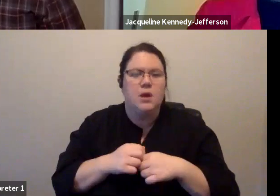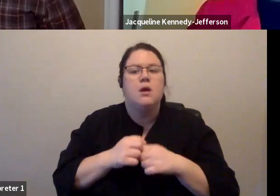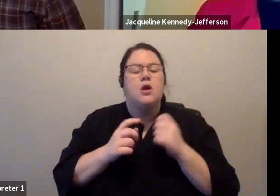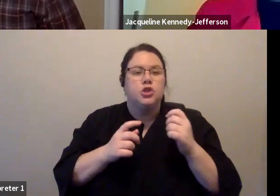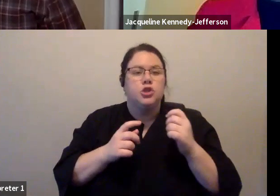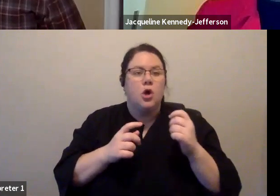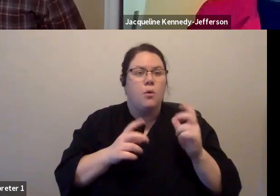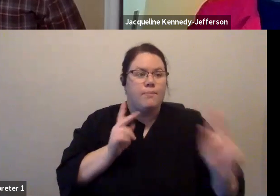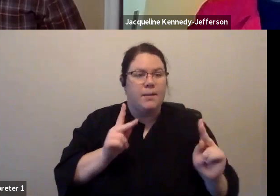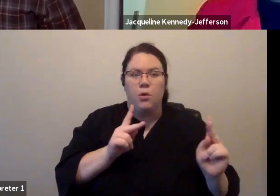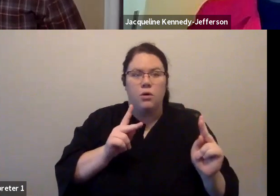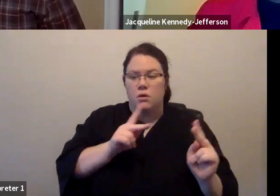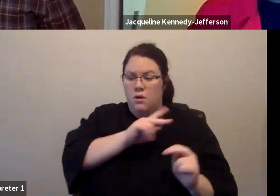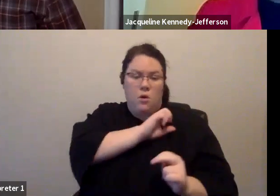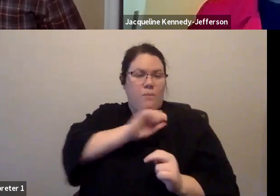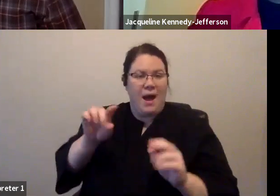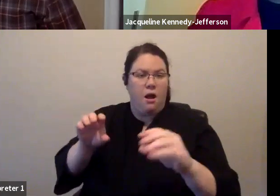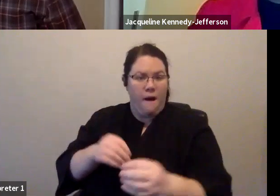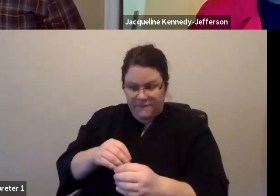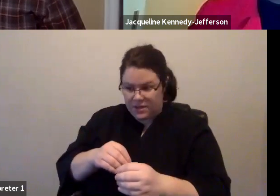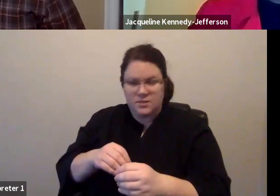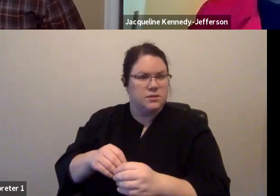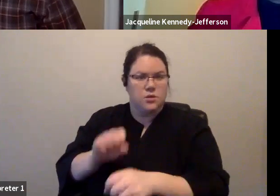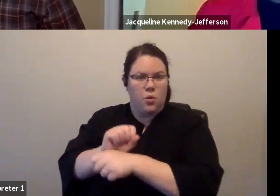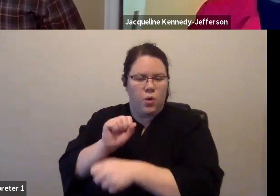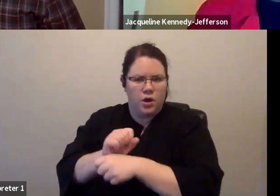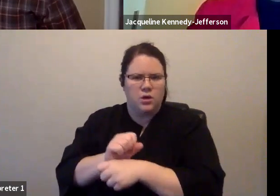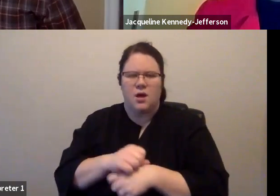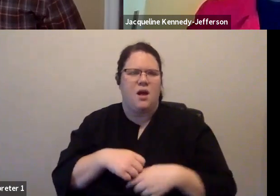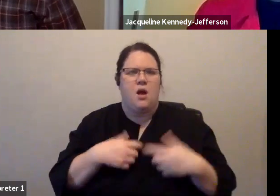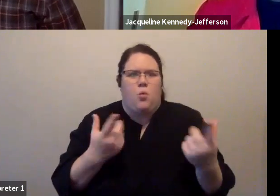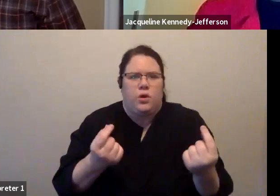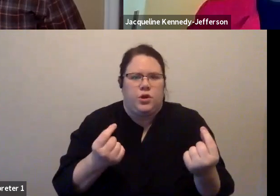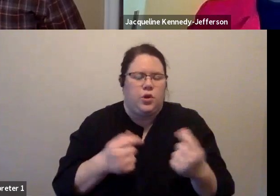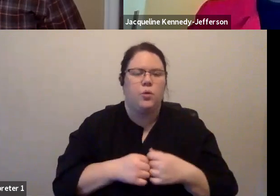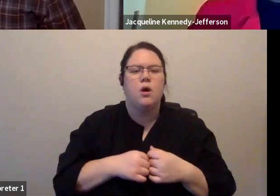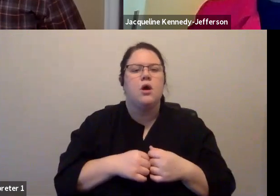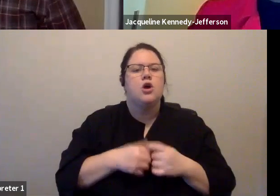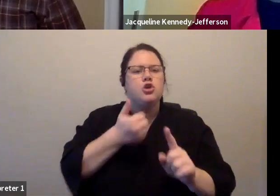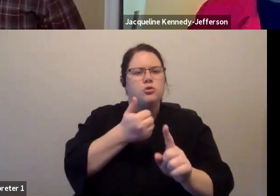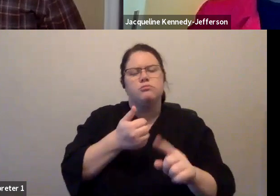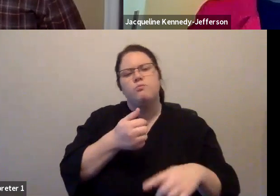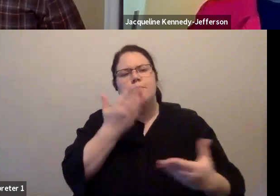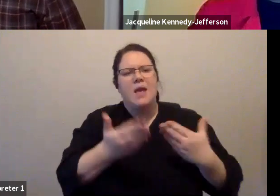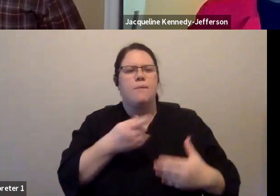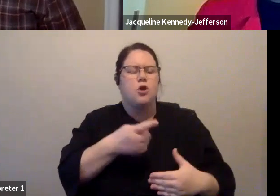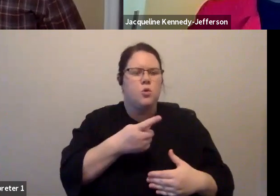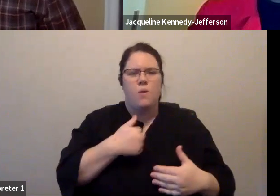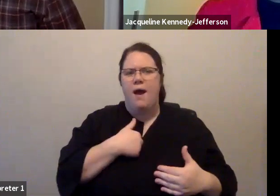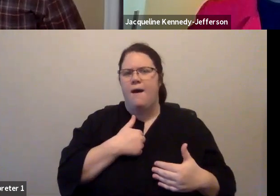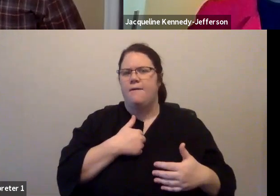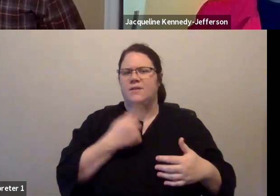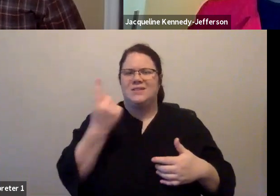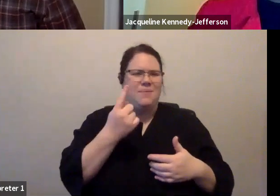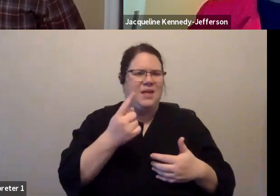does that look like? So if you have a medical condition that makes you really, really vulnerable, like what does that look like in the age of COVID? And so I